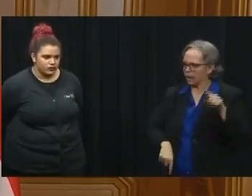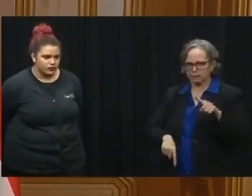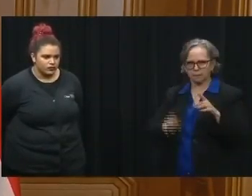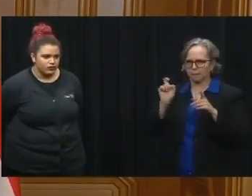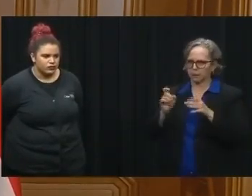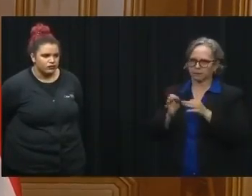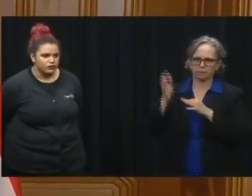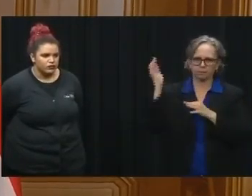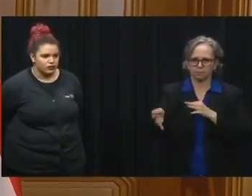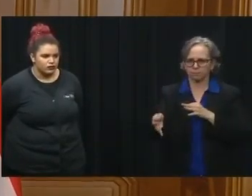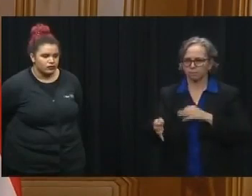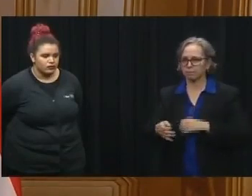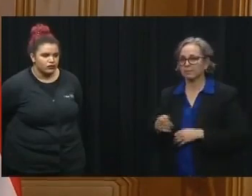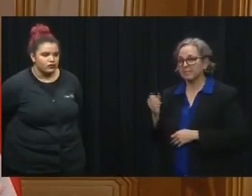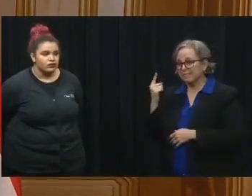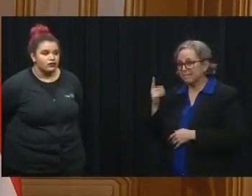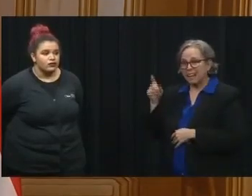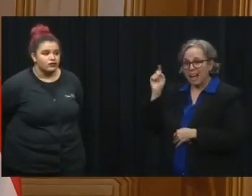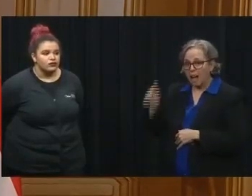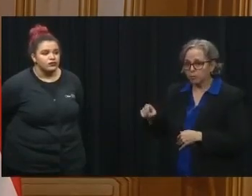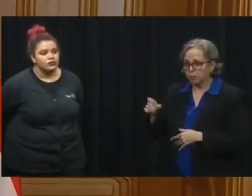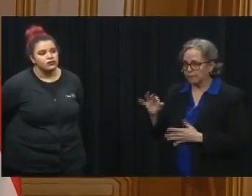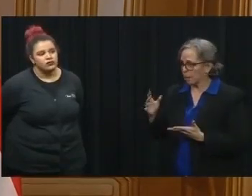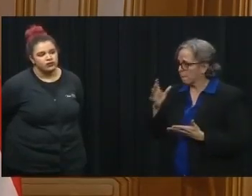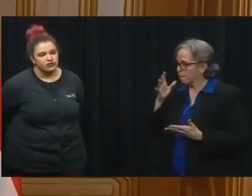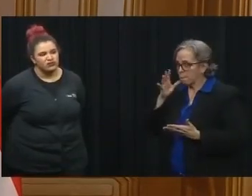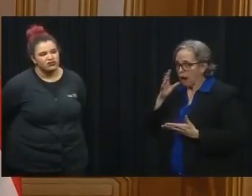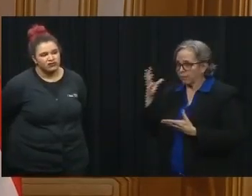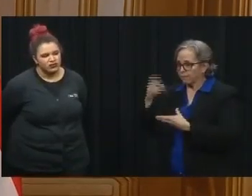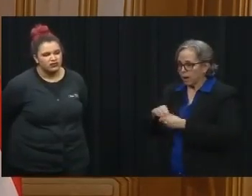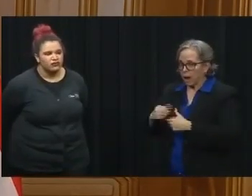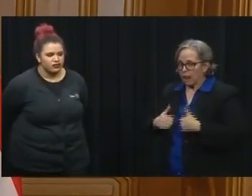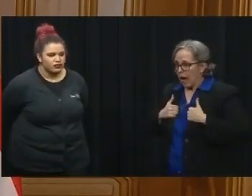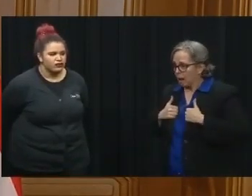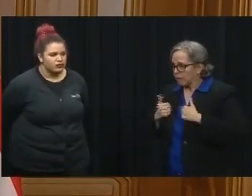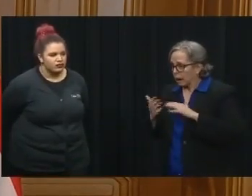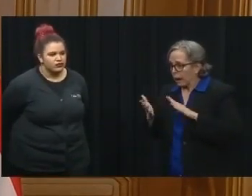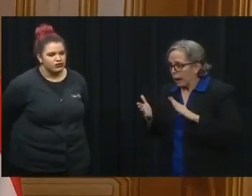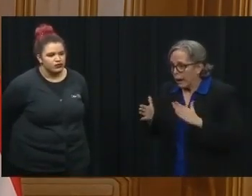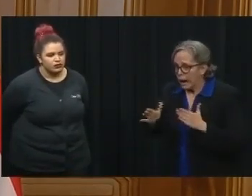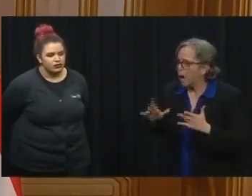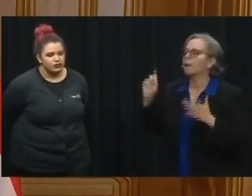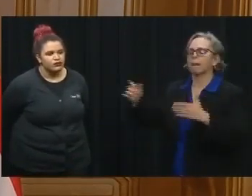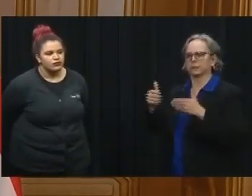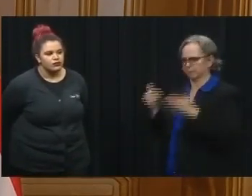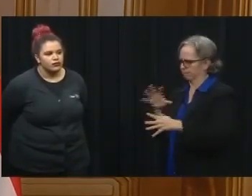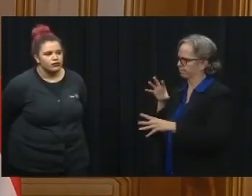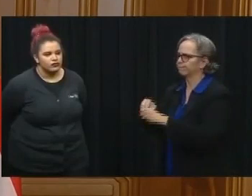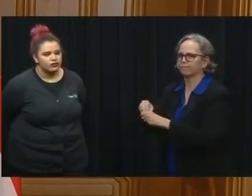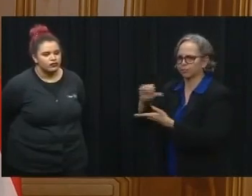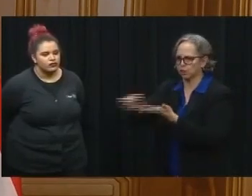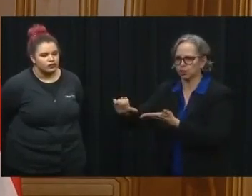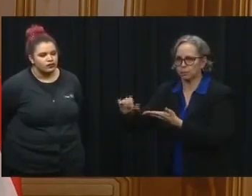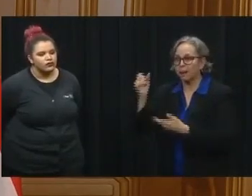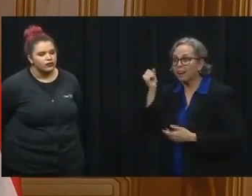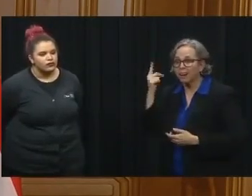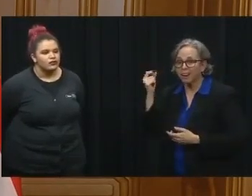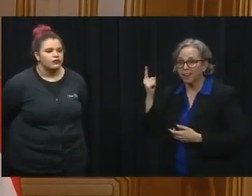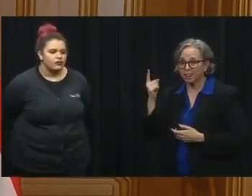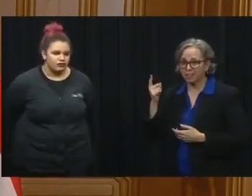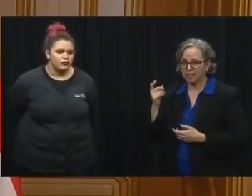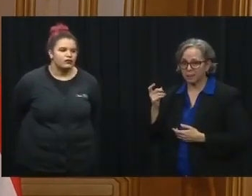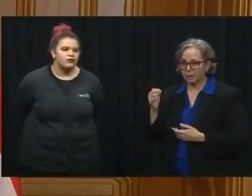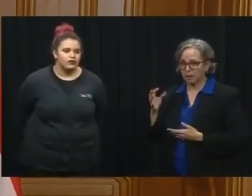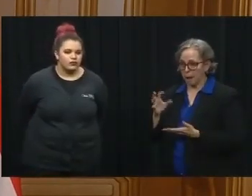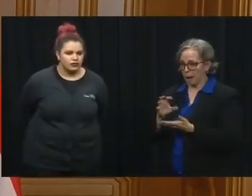involved, obviously, then that could take place. But it's consistent through abortion clinics and any